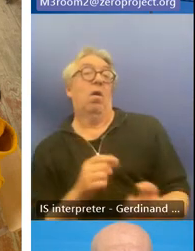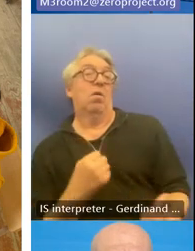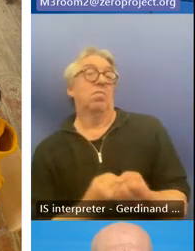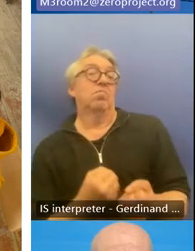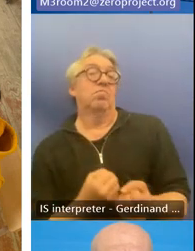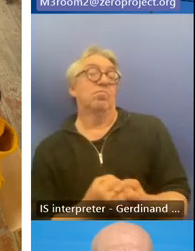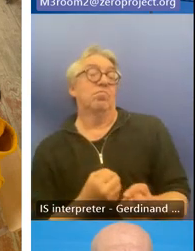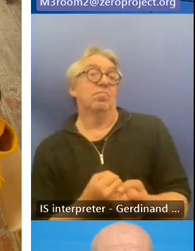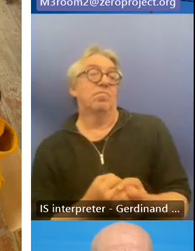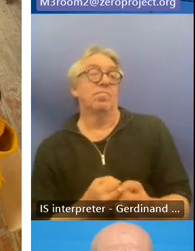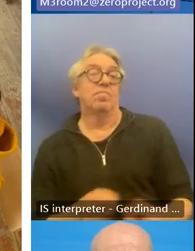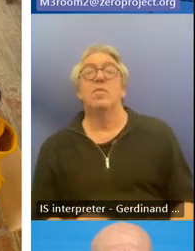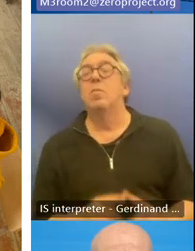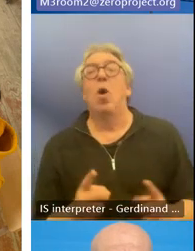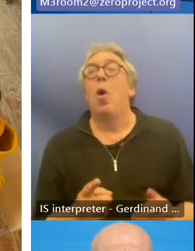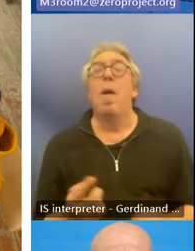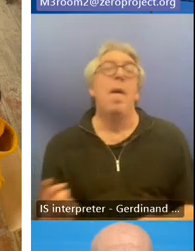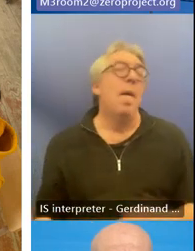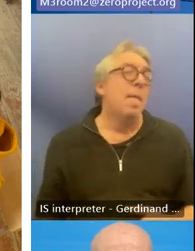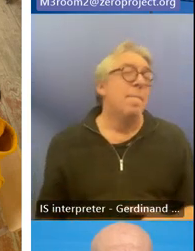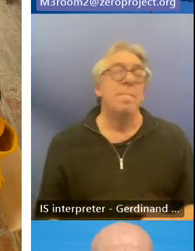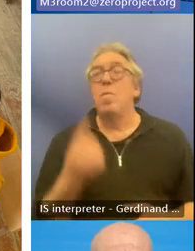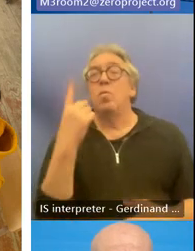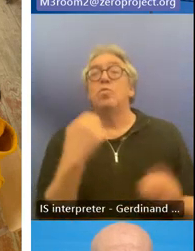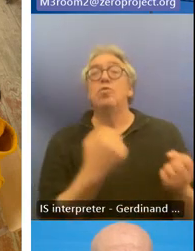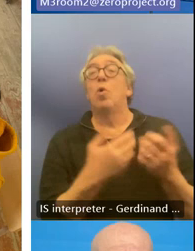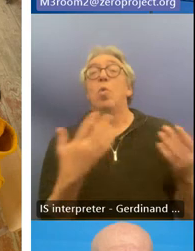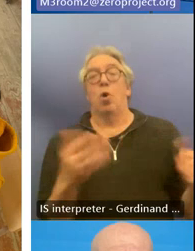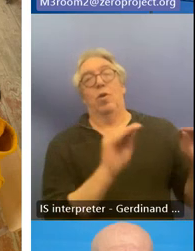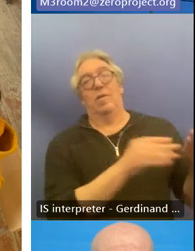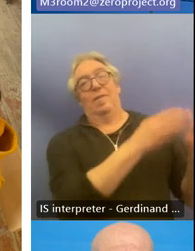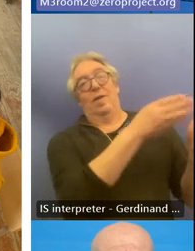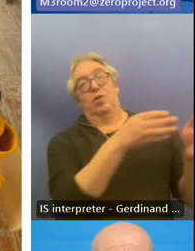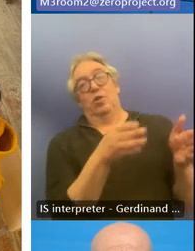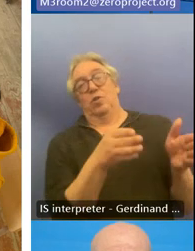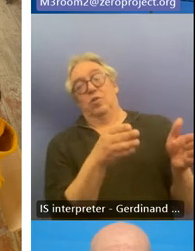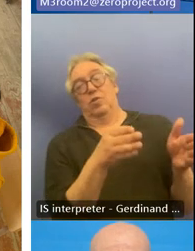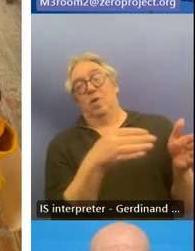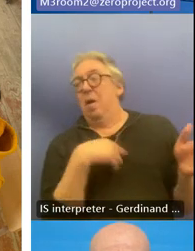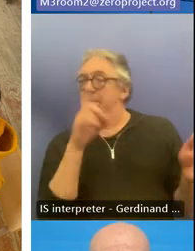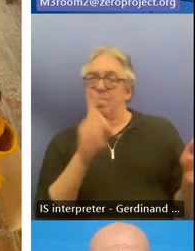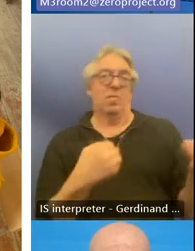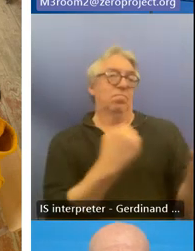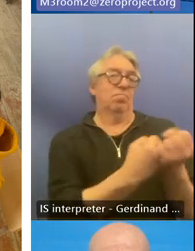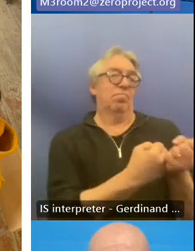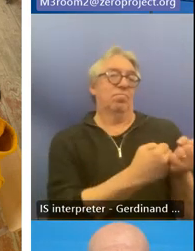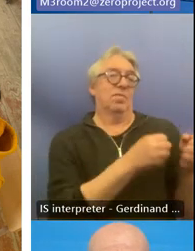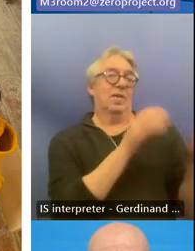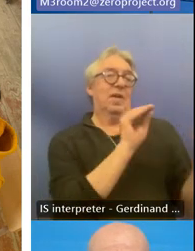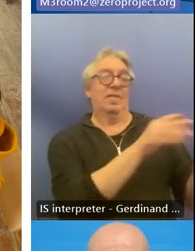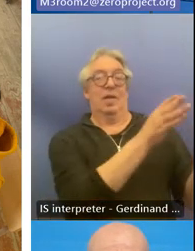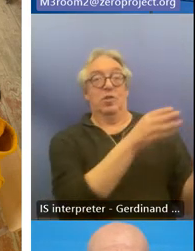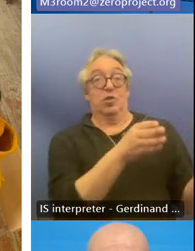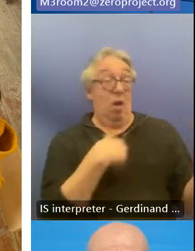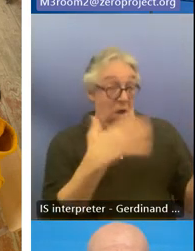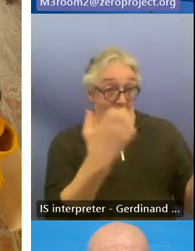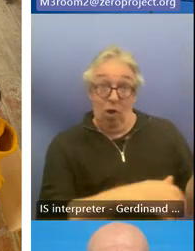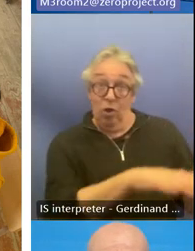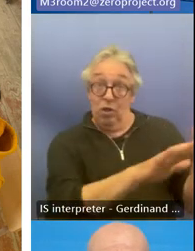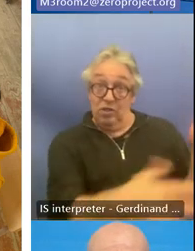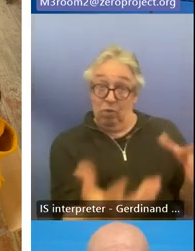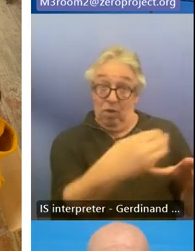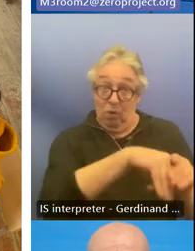the teachers are backbone of inclusion. So we have to support, if we want to really support inclusion of the child in education,